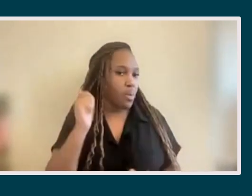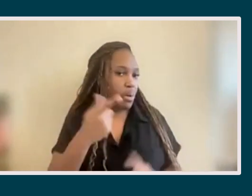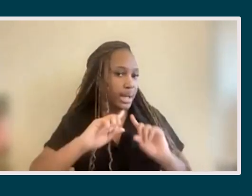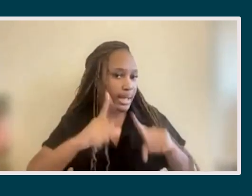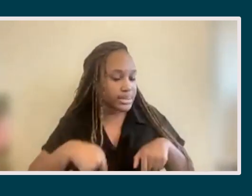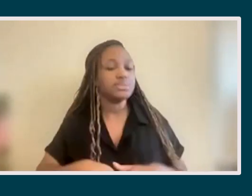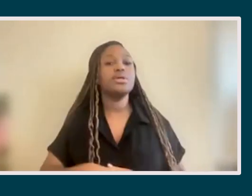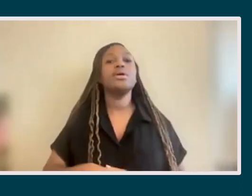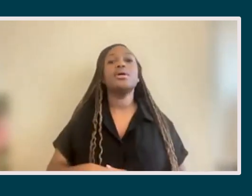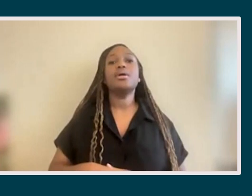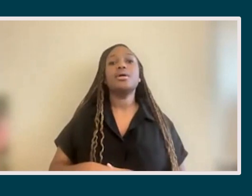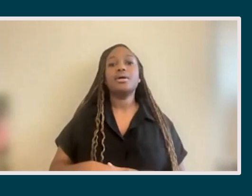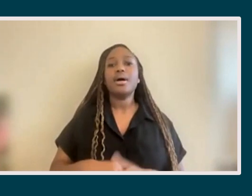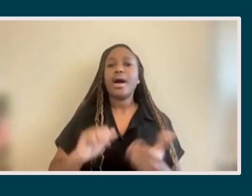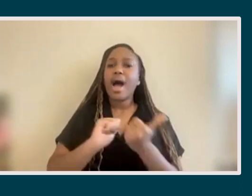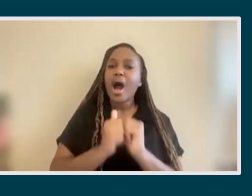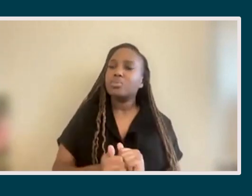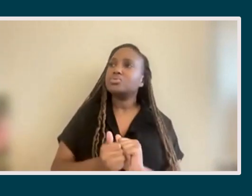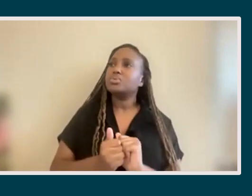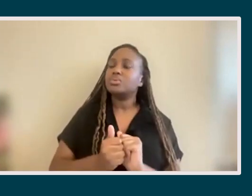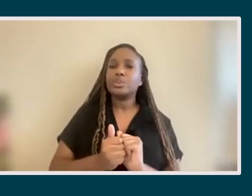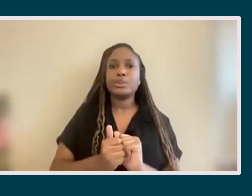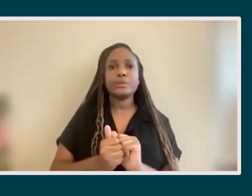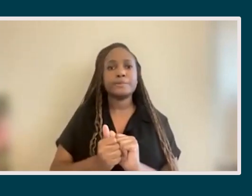Deborah, or how do you cultivate that